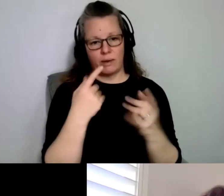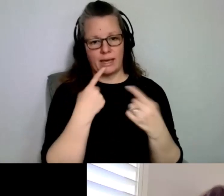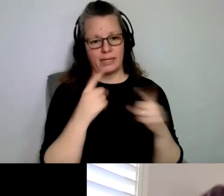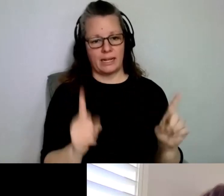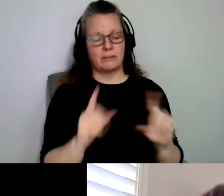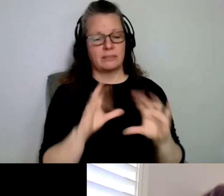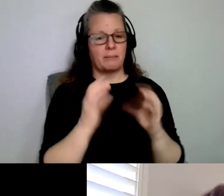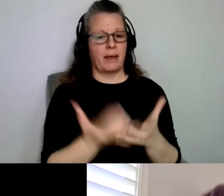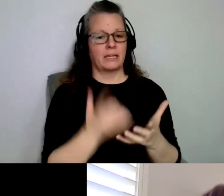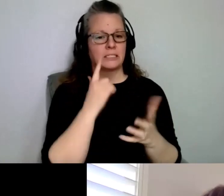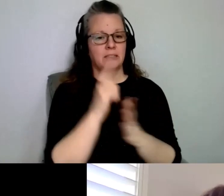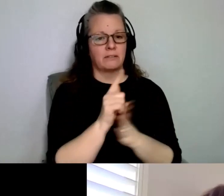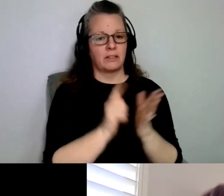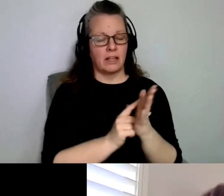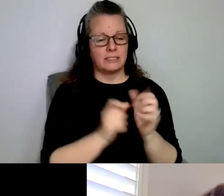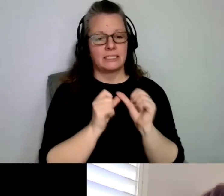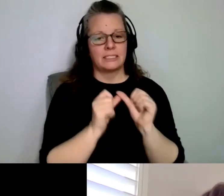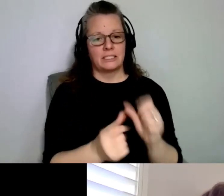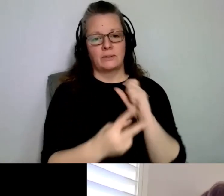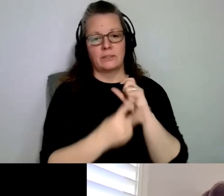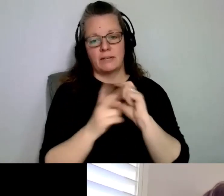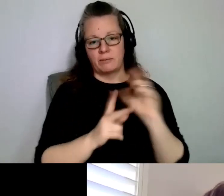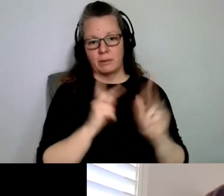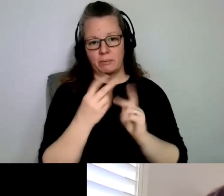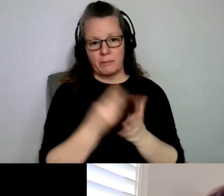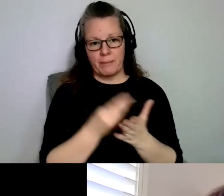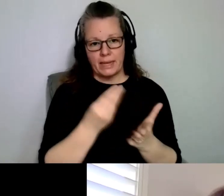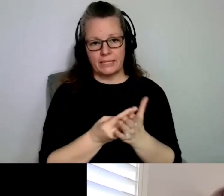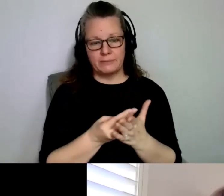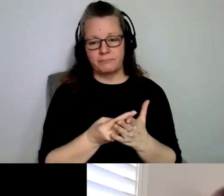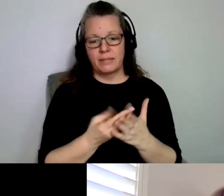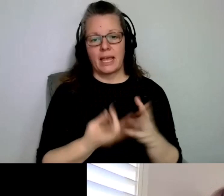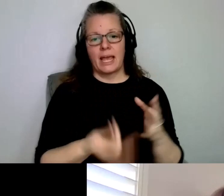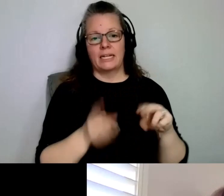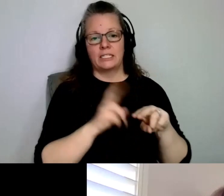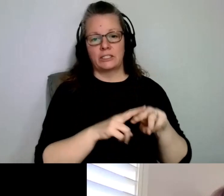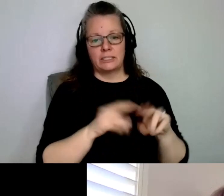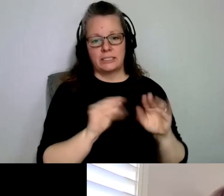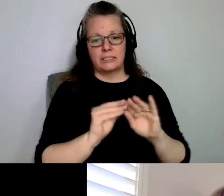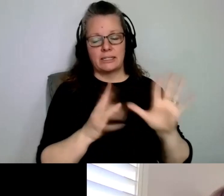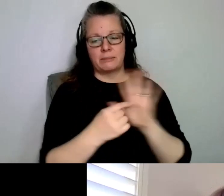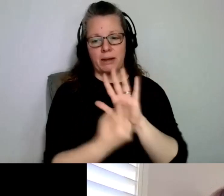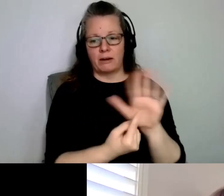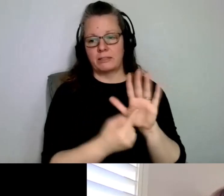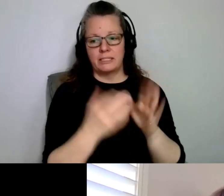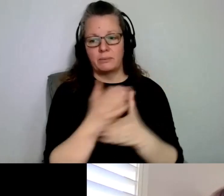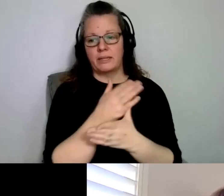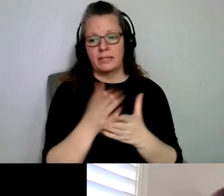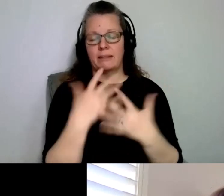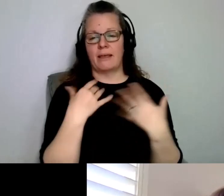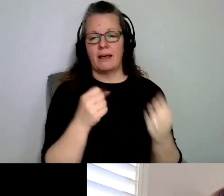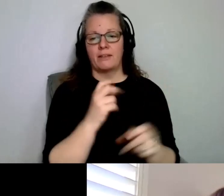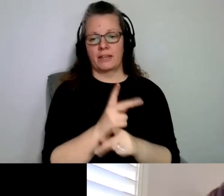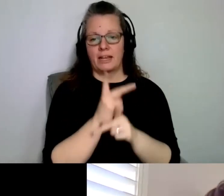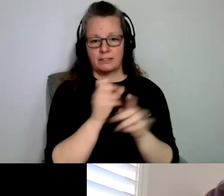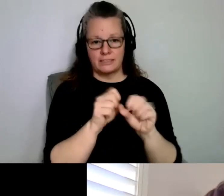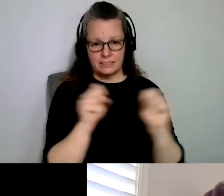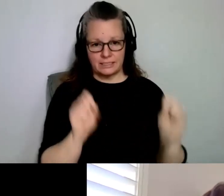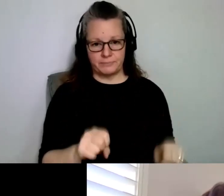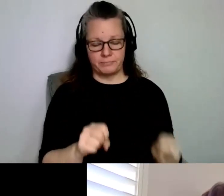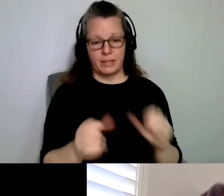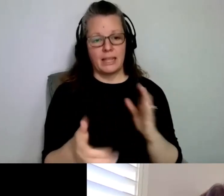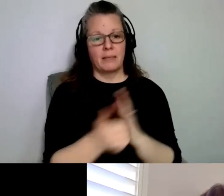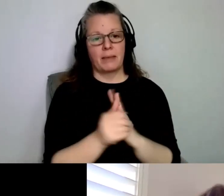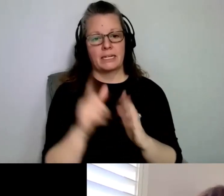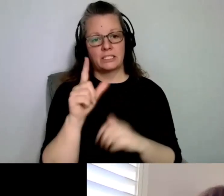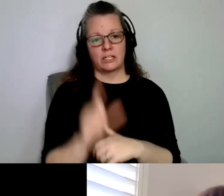to continue saving people money and increase transparency within the healthcare system. So the package seeks to lower the